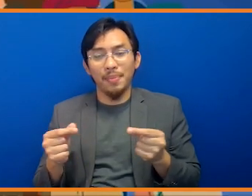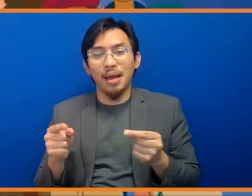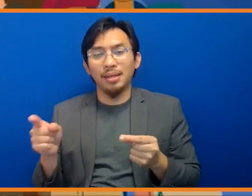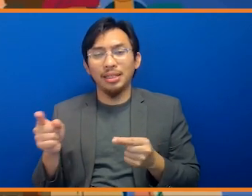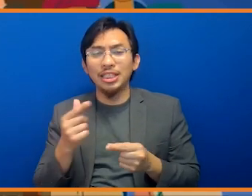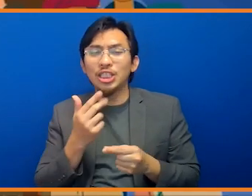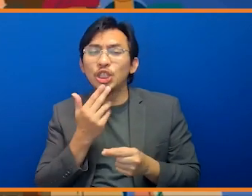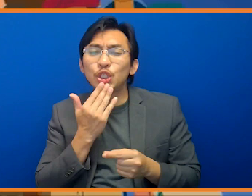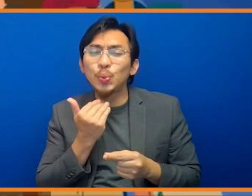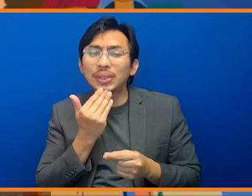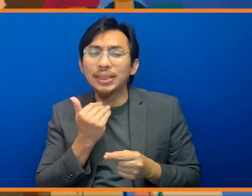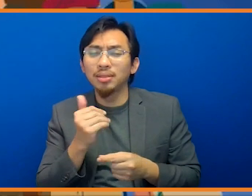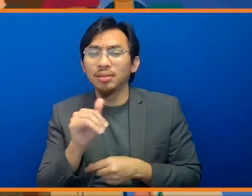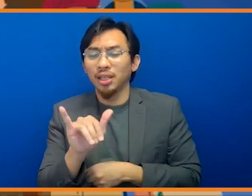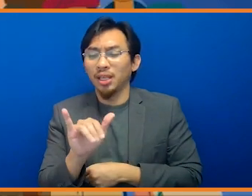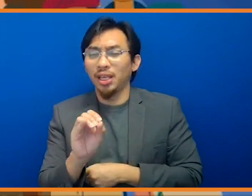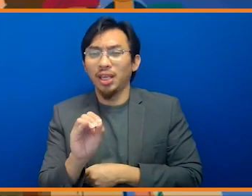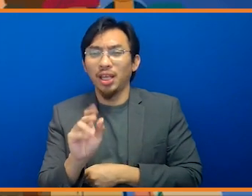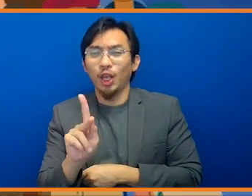sweet yokan